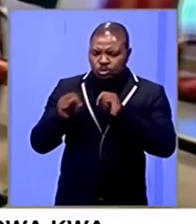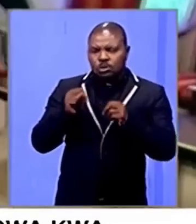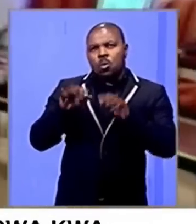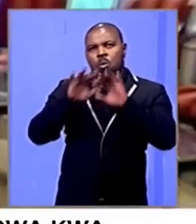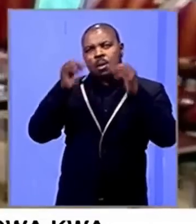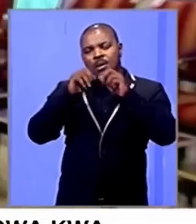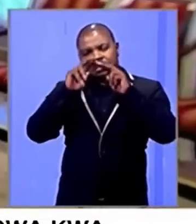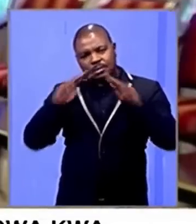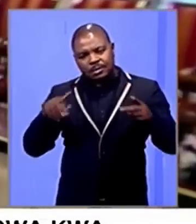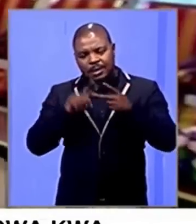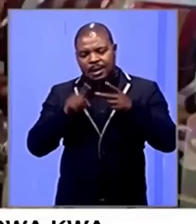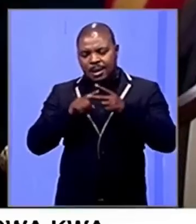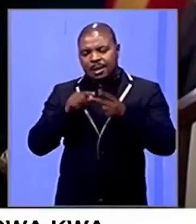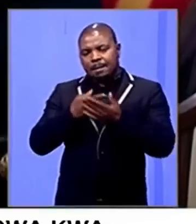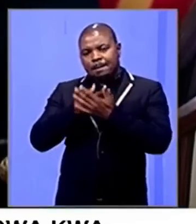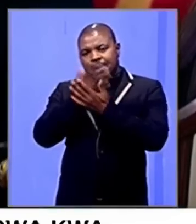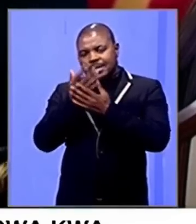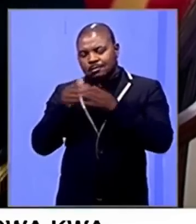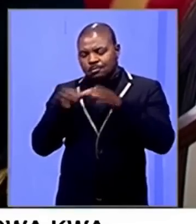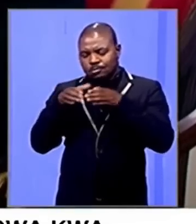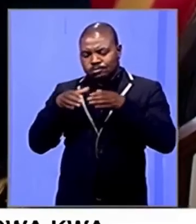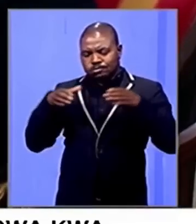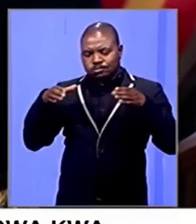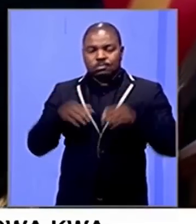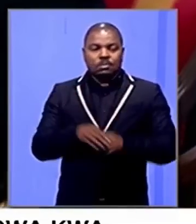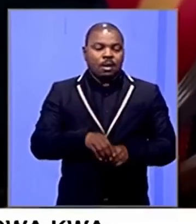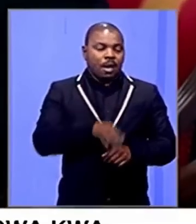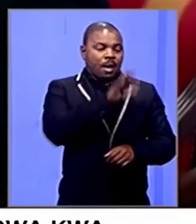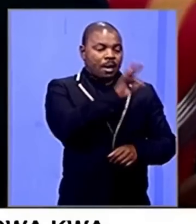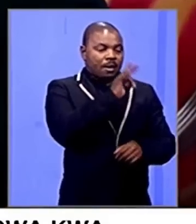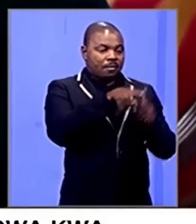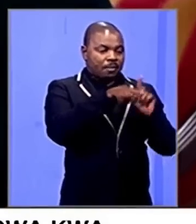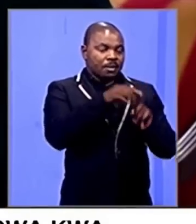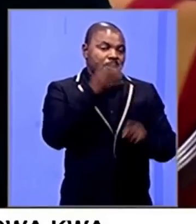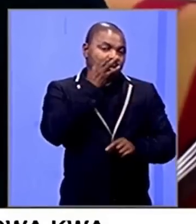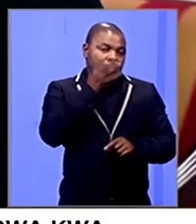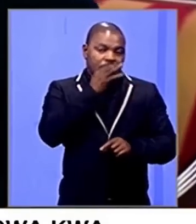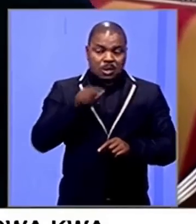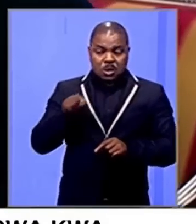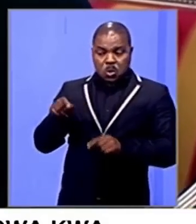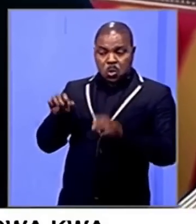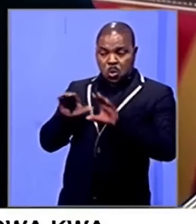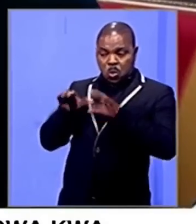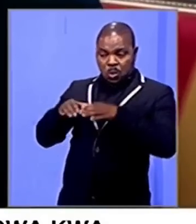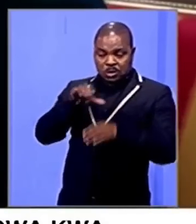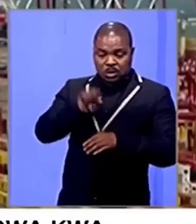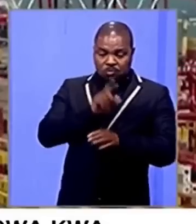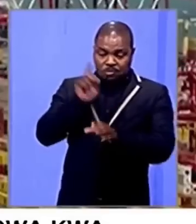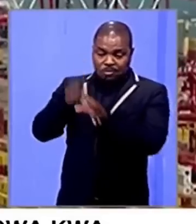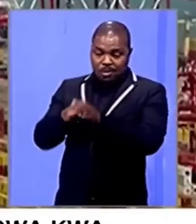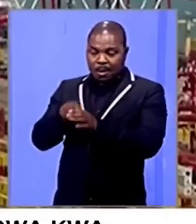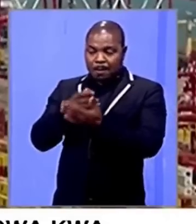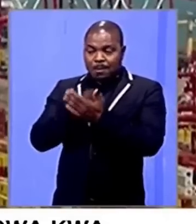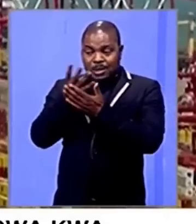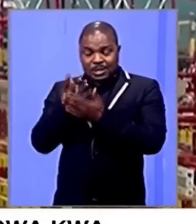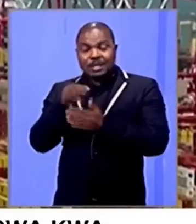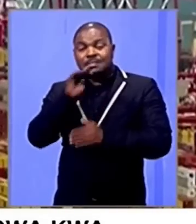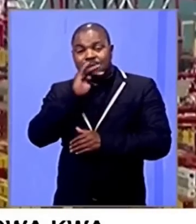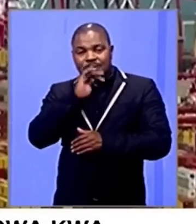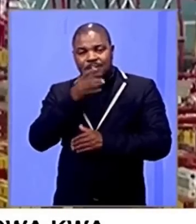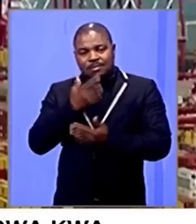atolosa mokgatlho wa BRICS. FF+ e tsebositse gore go inyalana le mokgatlho ono ga naga eno ga go a tshwanela ke go nna